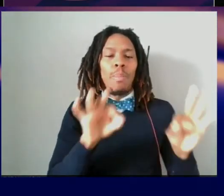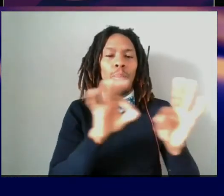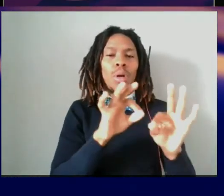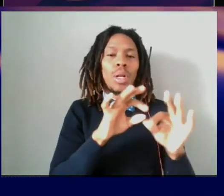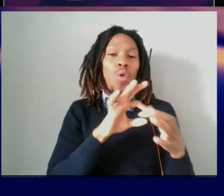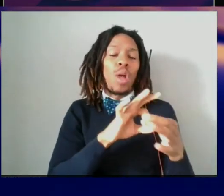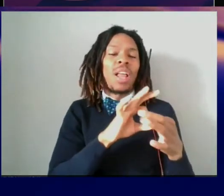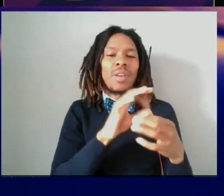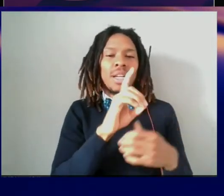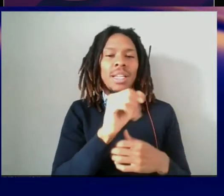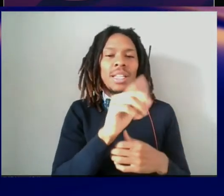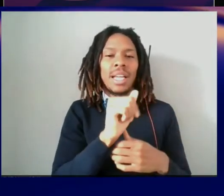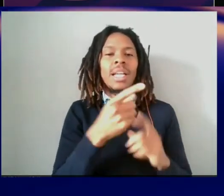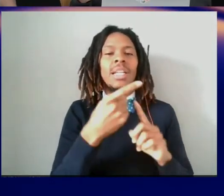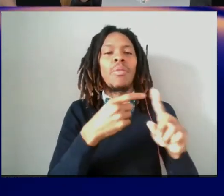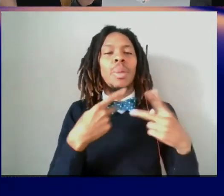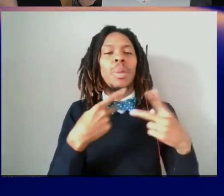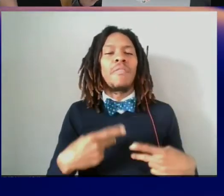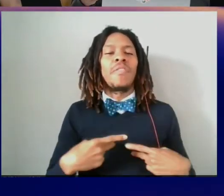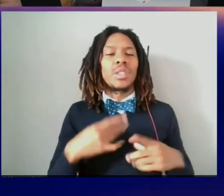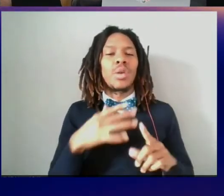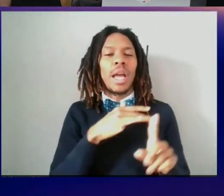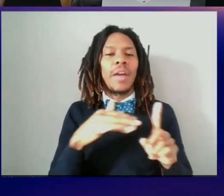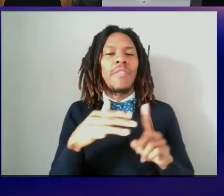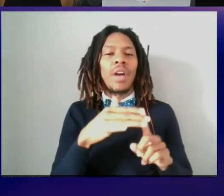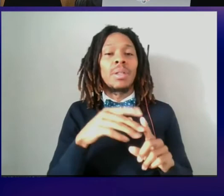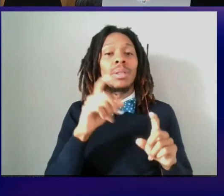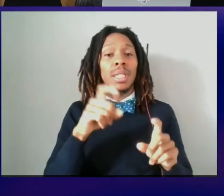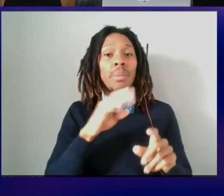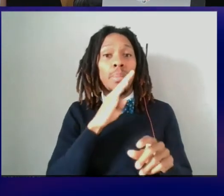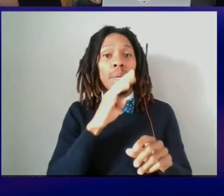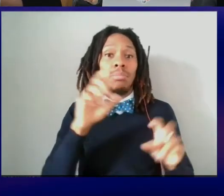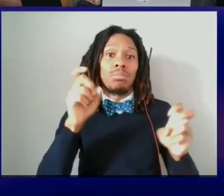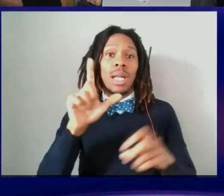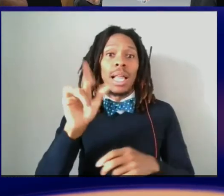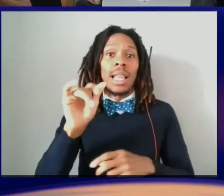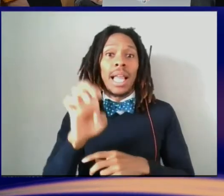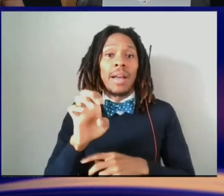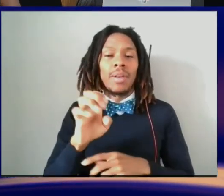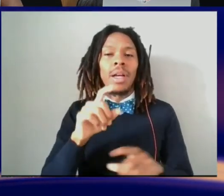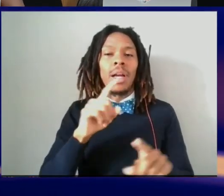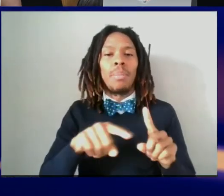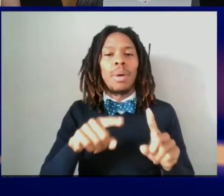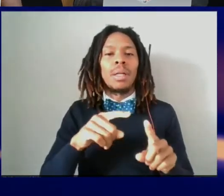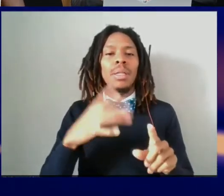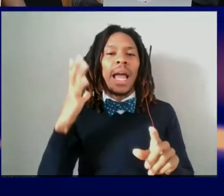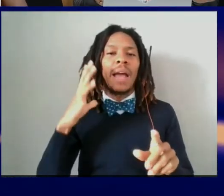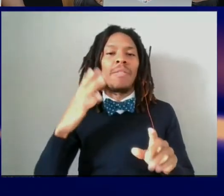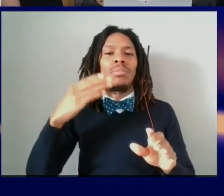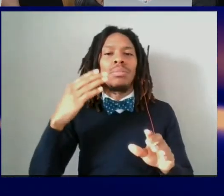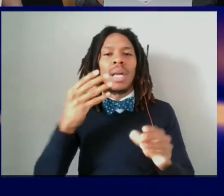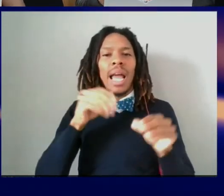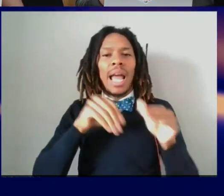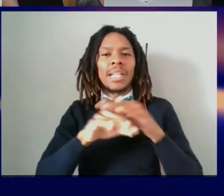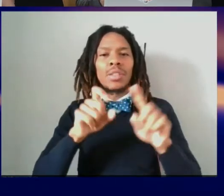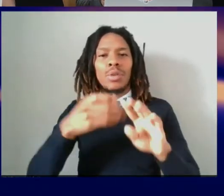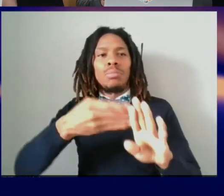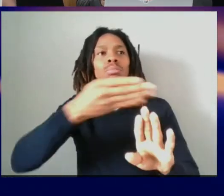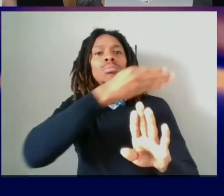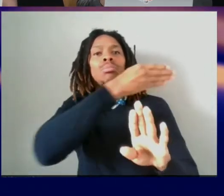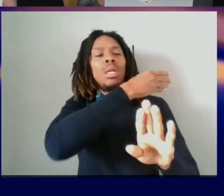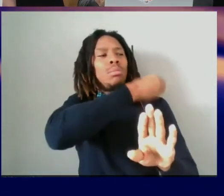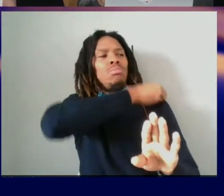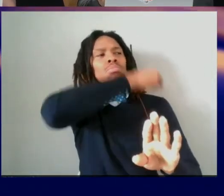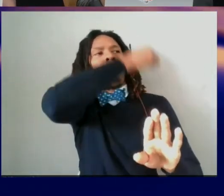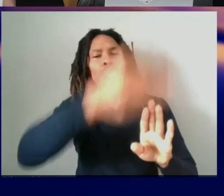from the physical environment. It can be near real time, but there is historical access. So you can go back in time and